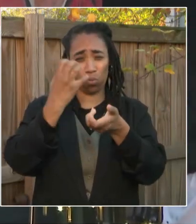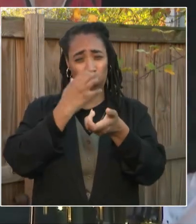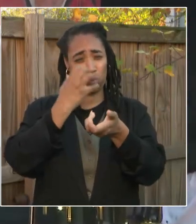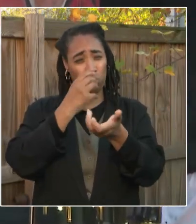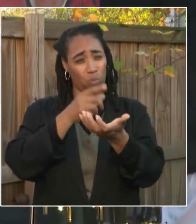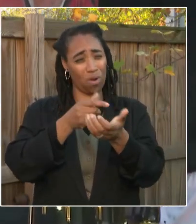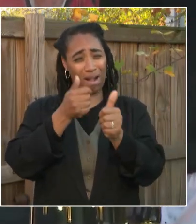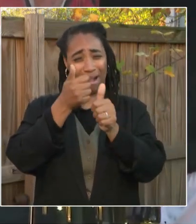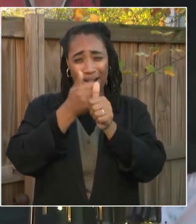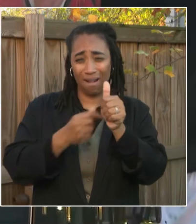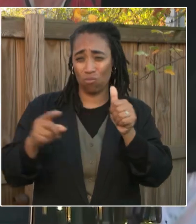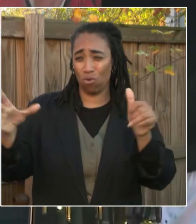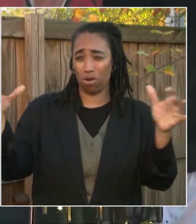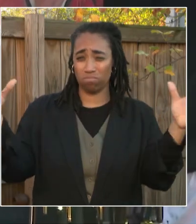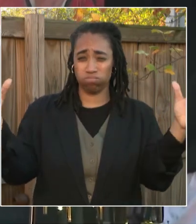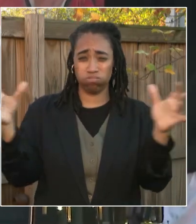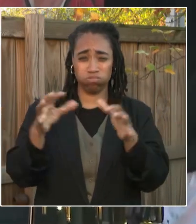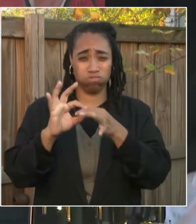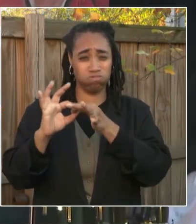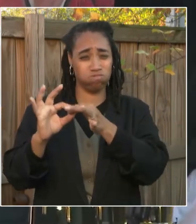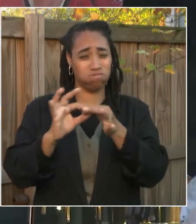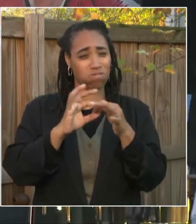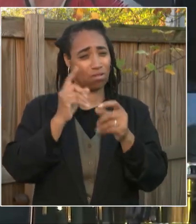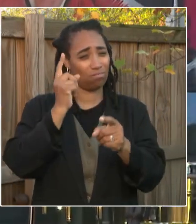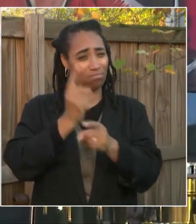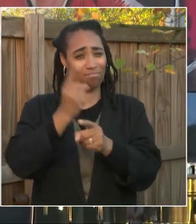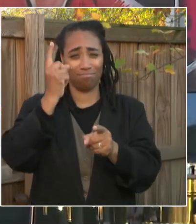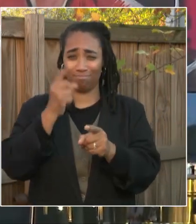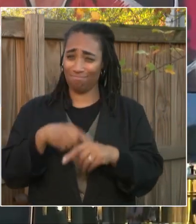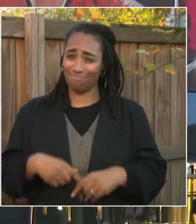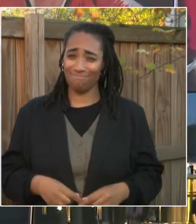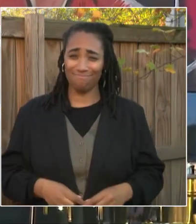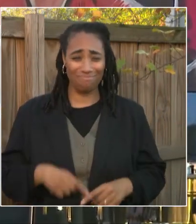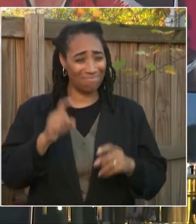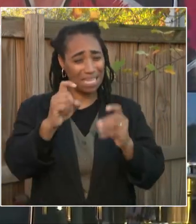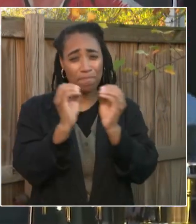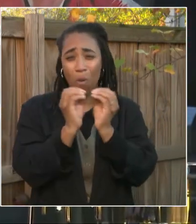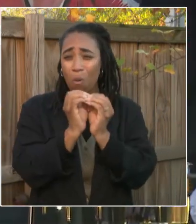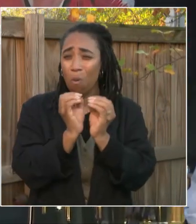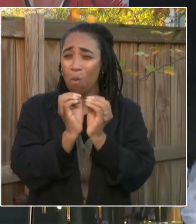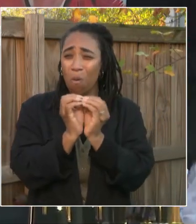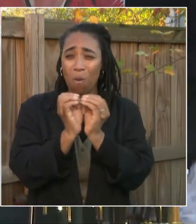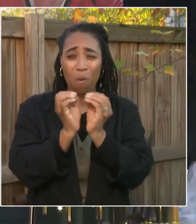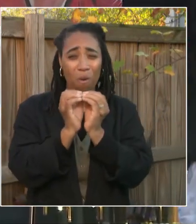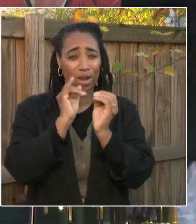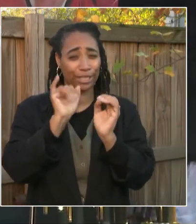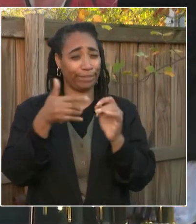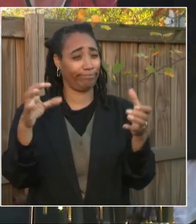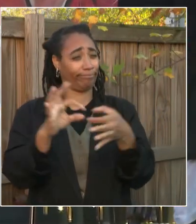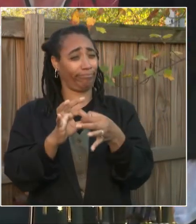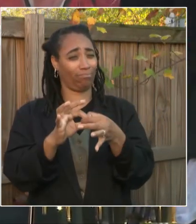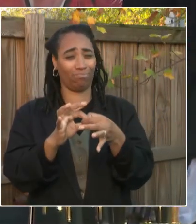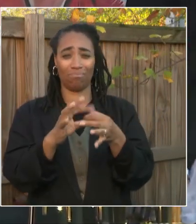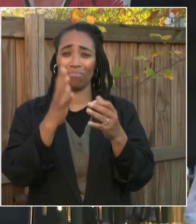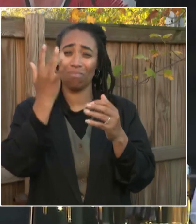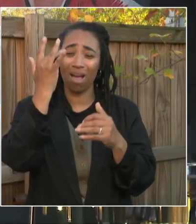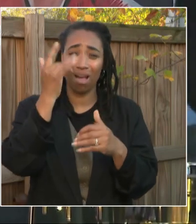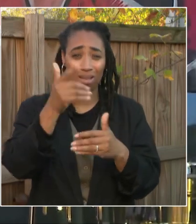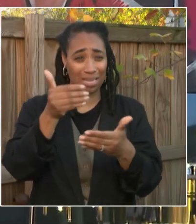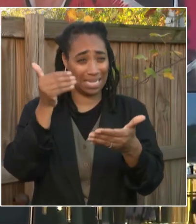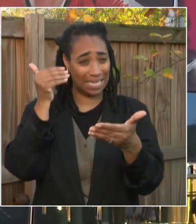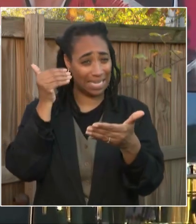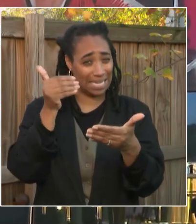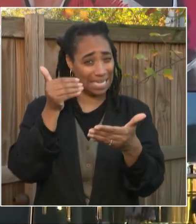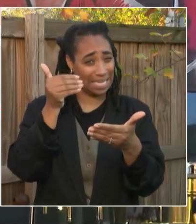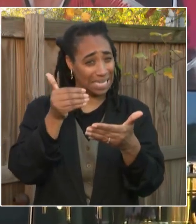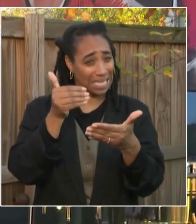happened. And we need that to happen more, y'all, because we might be in for some bad times in this city if we don't come